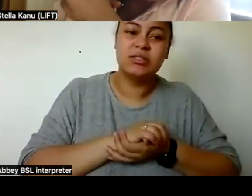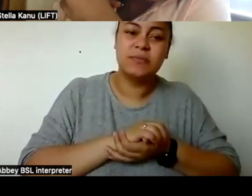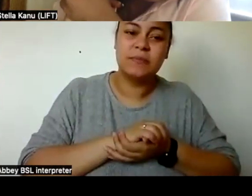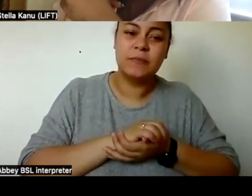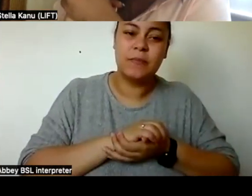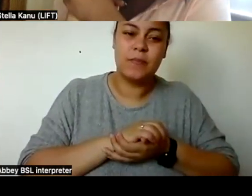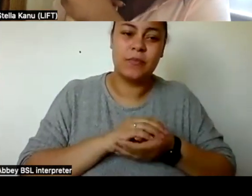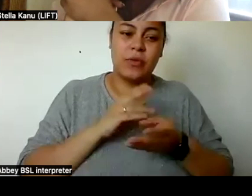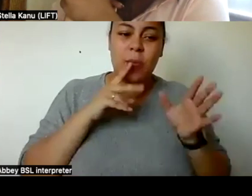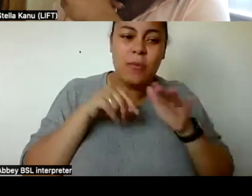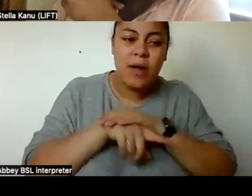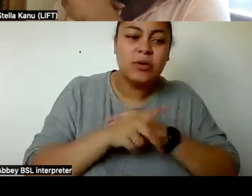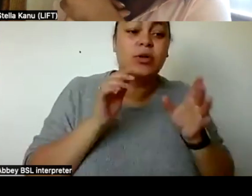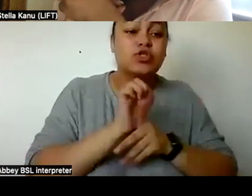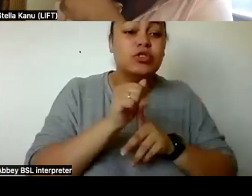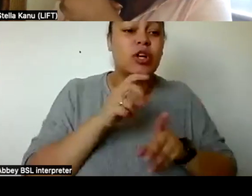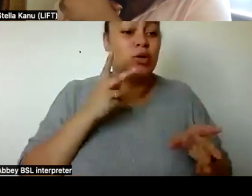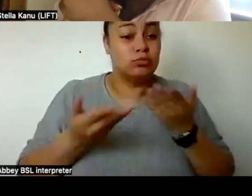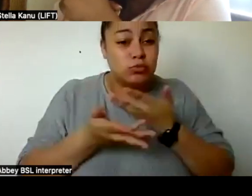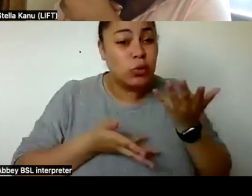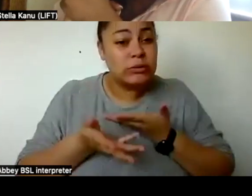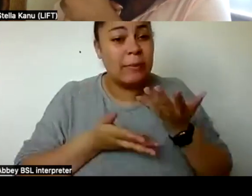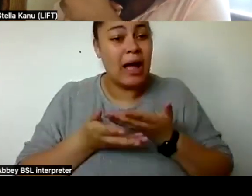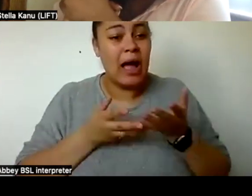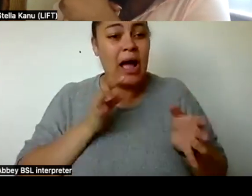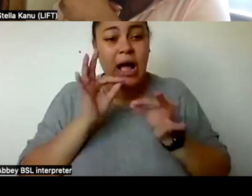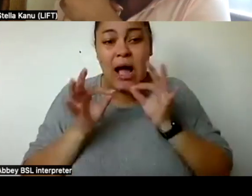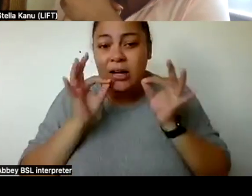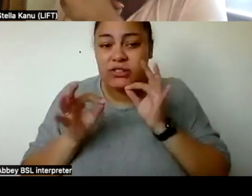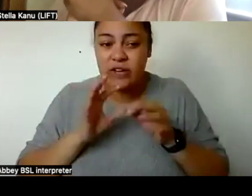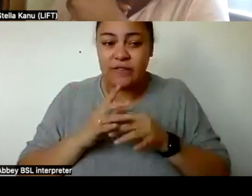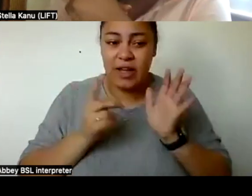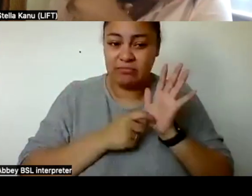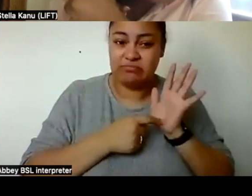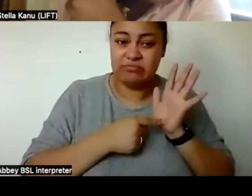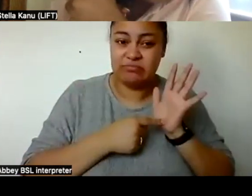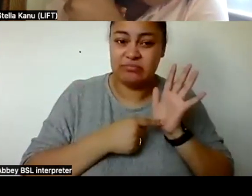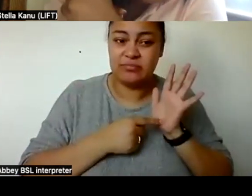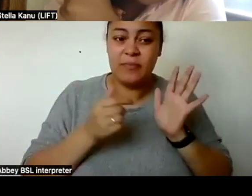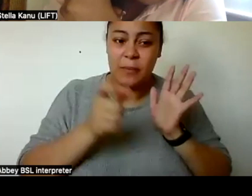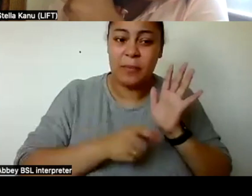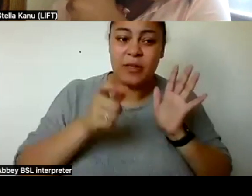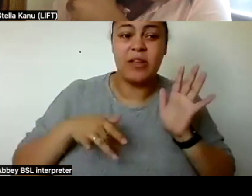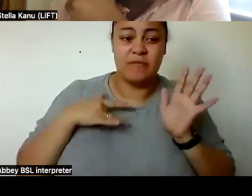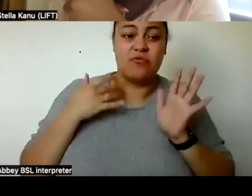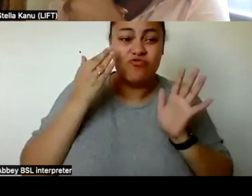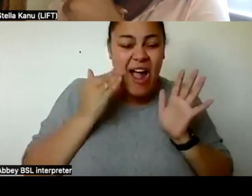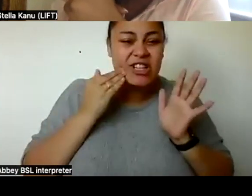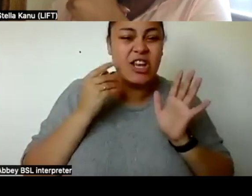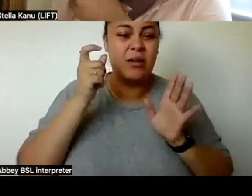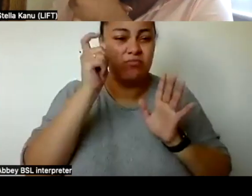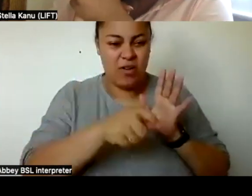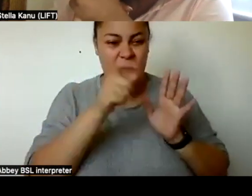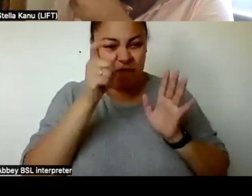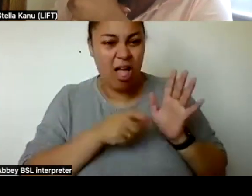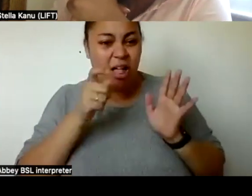about was, and the survey showed, was how many people felt that they were racially profiled as part of that, who felt